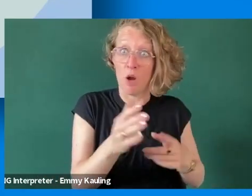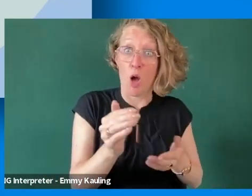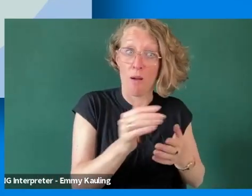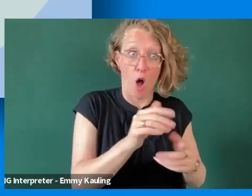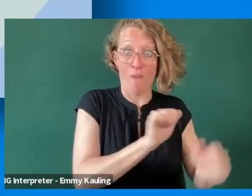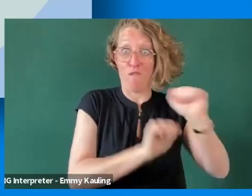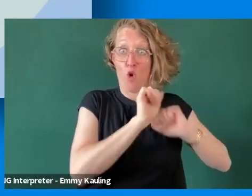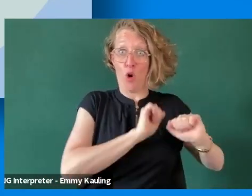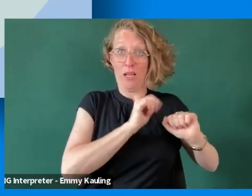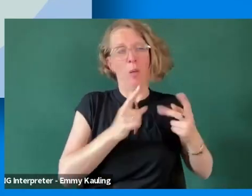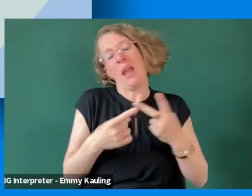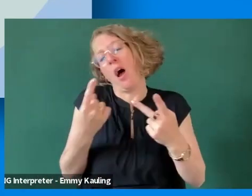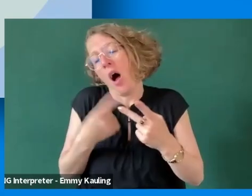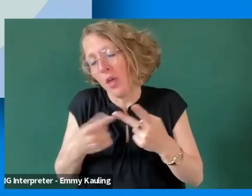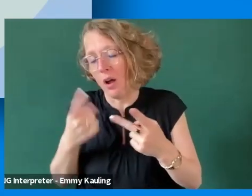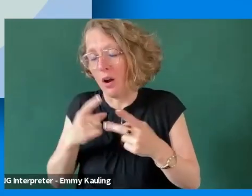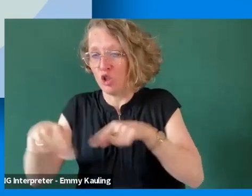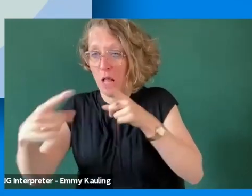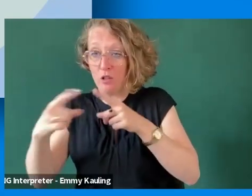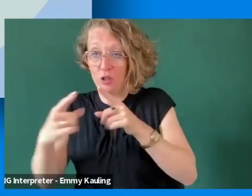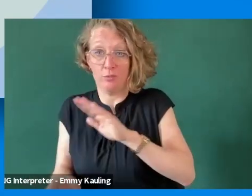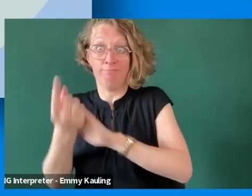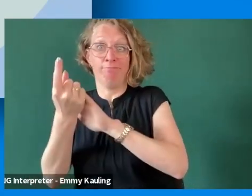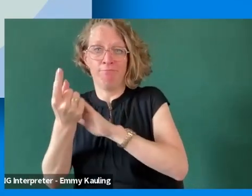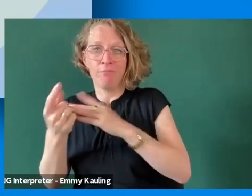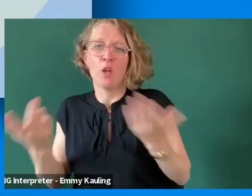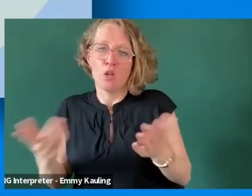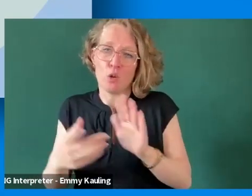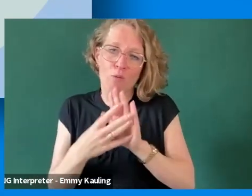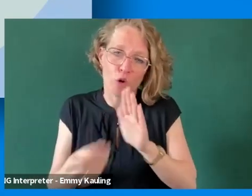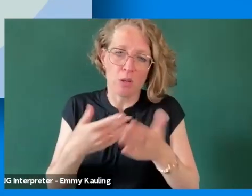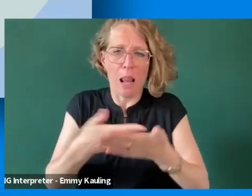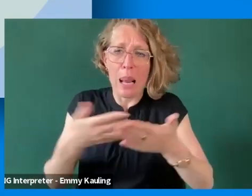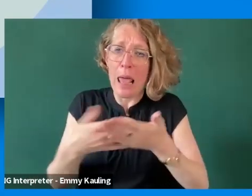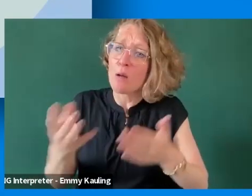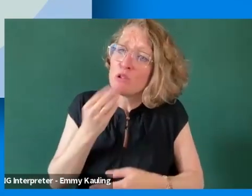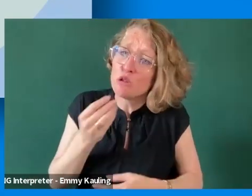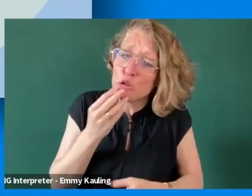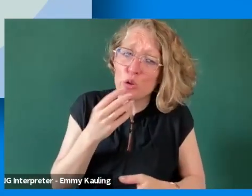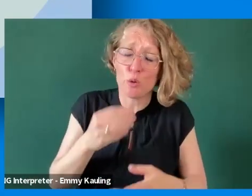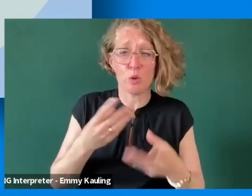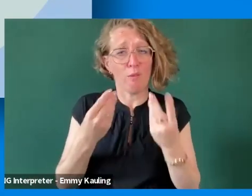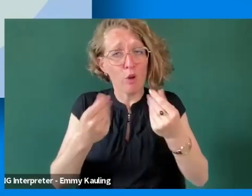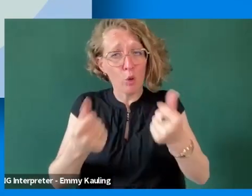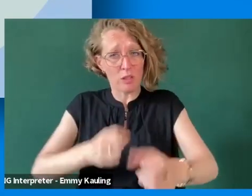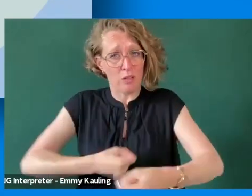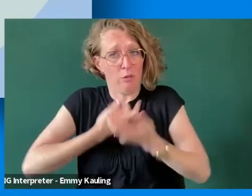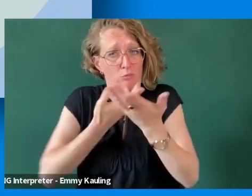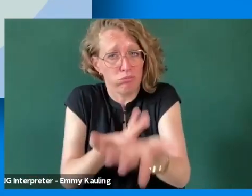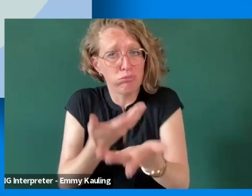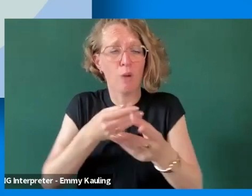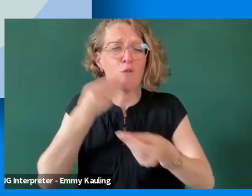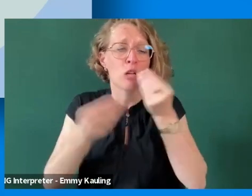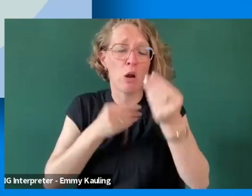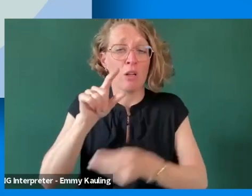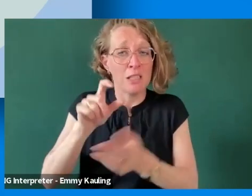those, Pooja, about the nature of the language used, the fluency with which that is expressed in narrative CV form,